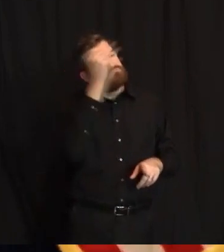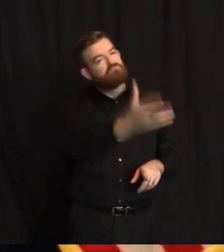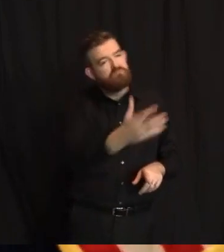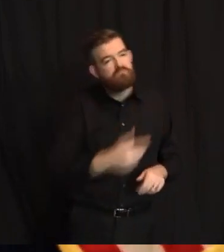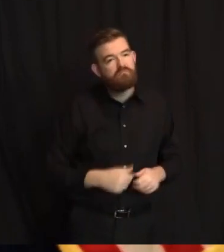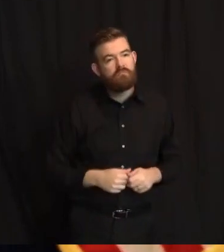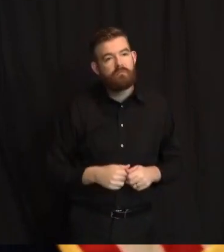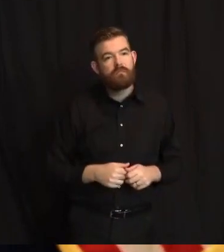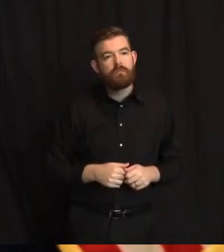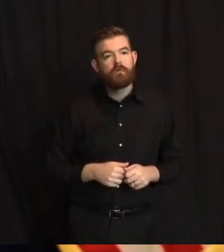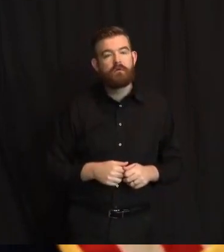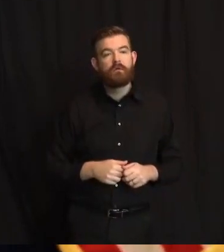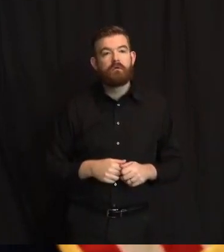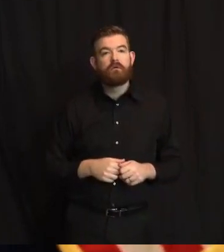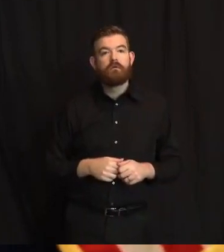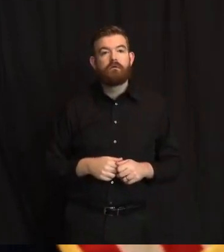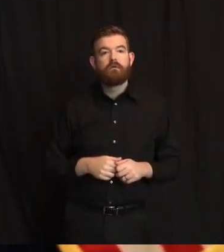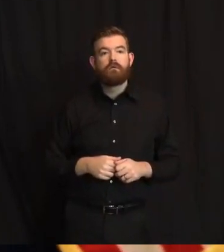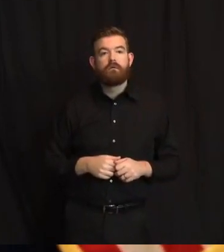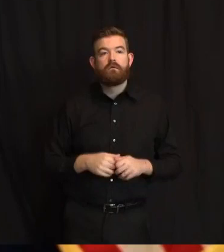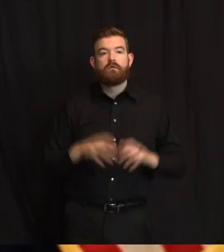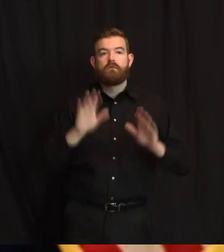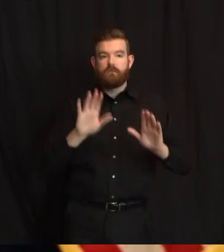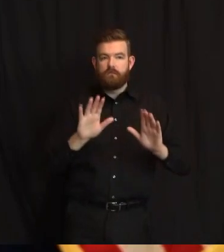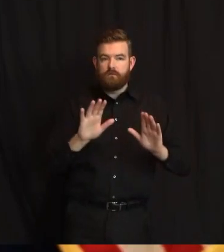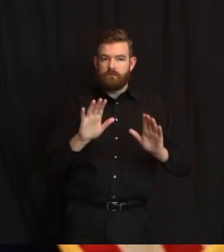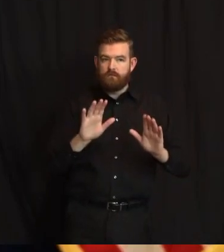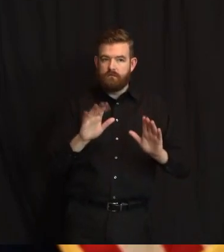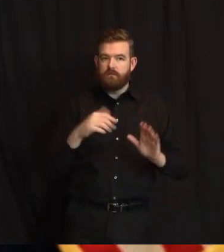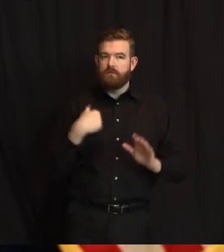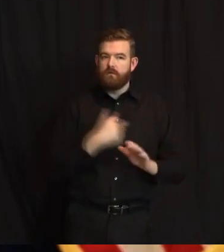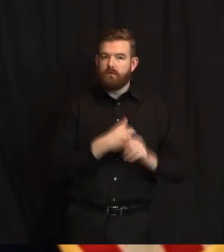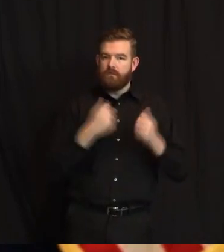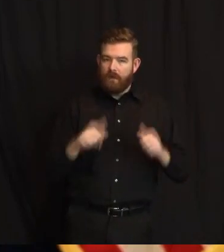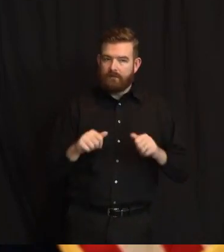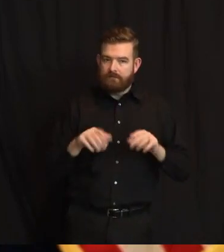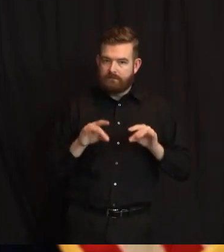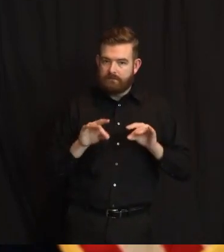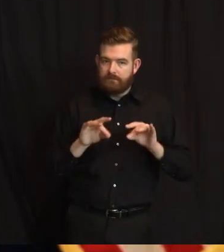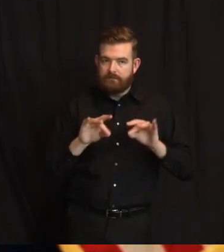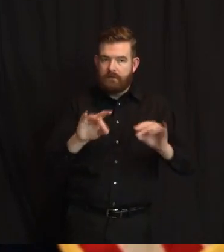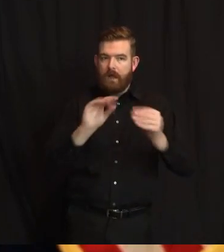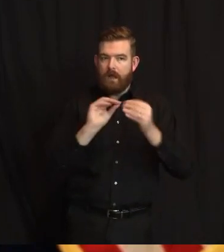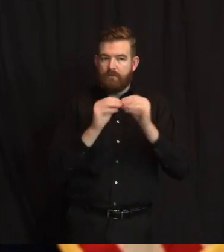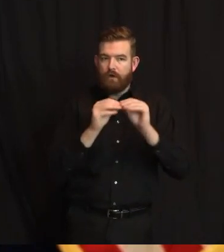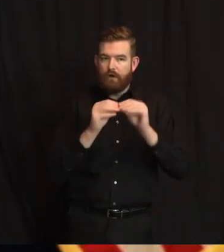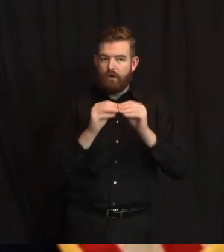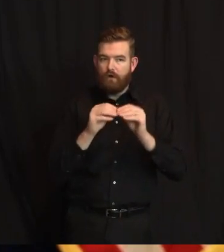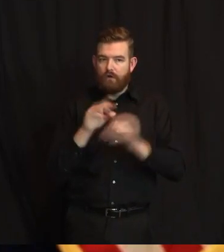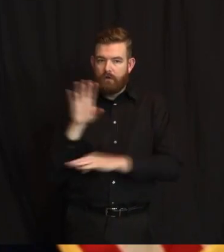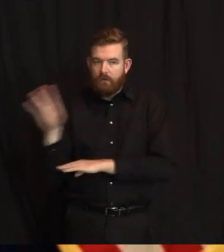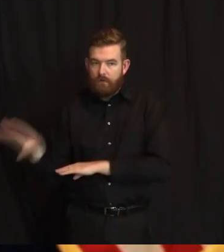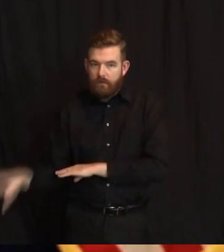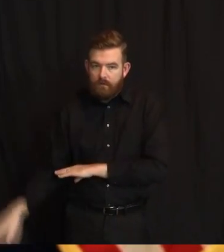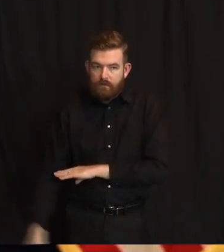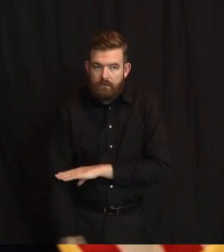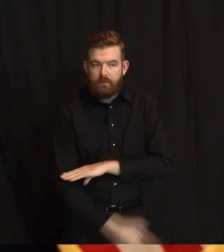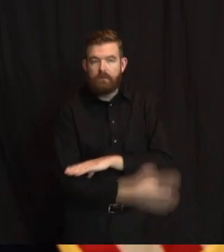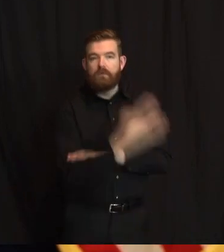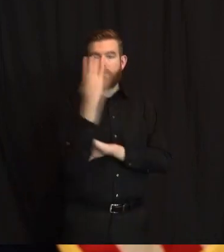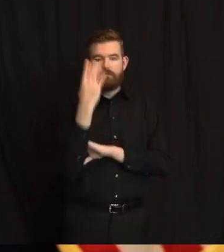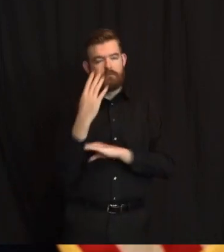we're still at least finding the numbers, the fatalities overnight who were from long-term care facilities. Sorry, I didn't want to interrupt.